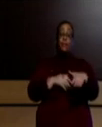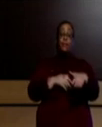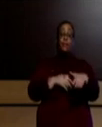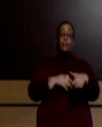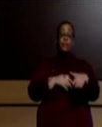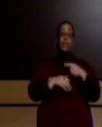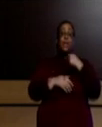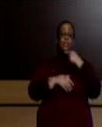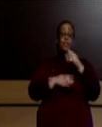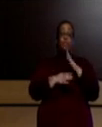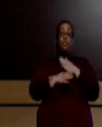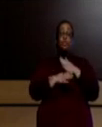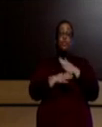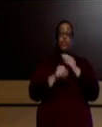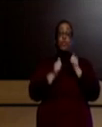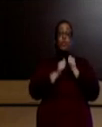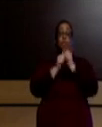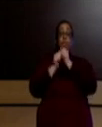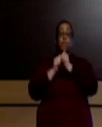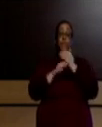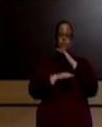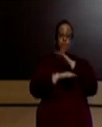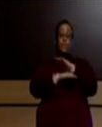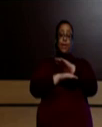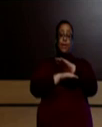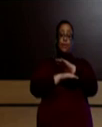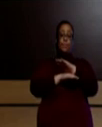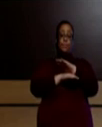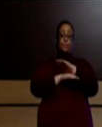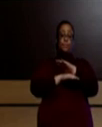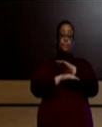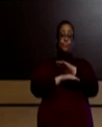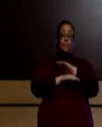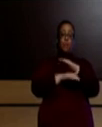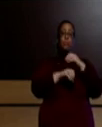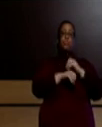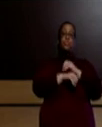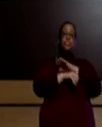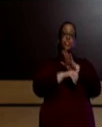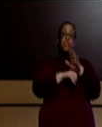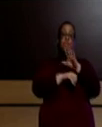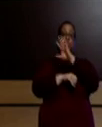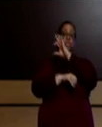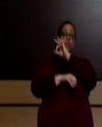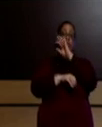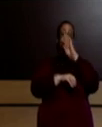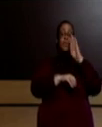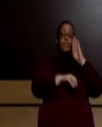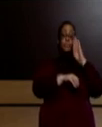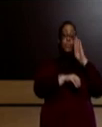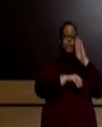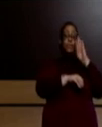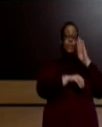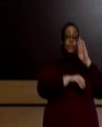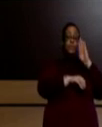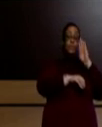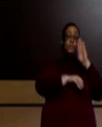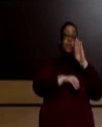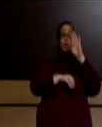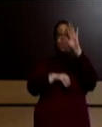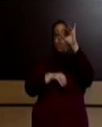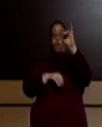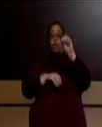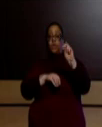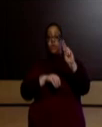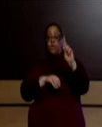us on tonight. But what I want to happen, I want everyone to share this on your page. If you are watching this on Facebook, if you're watching it on